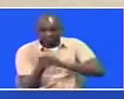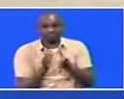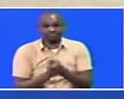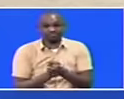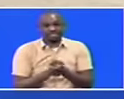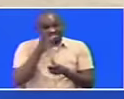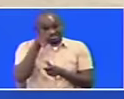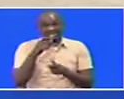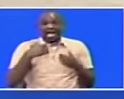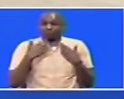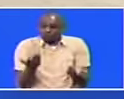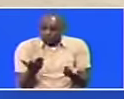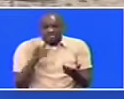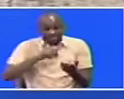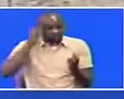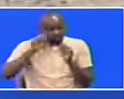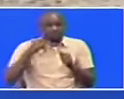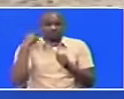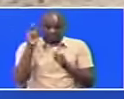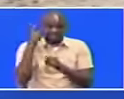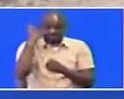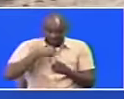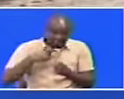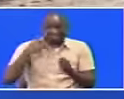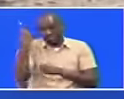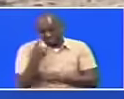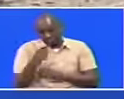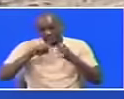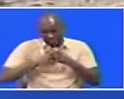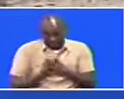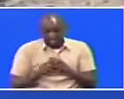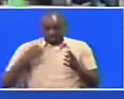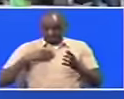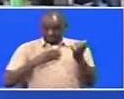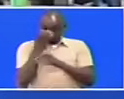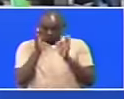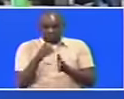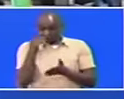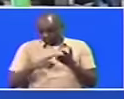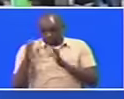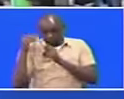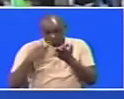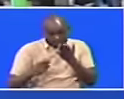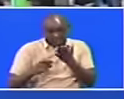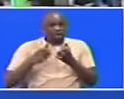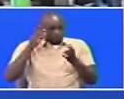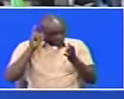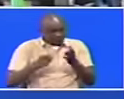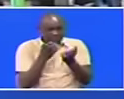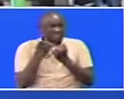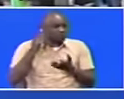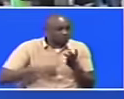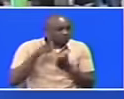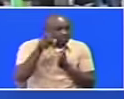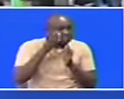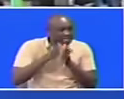the second phase about to commence, possibly in January, economists are hoping that much of what needs to be done for